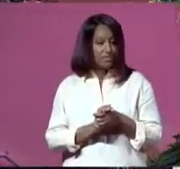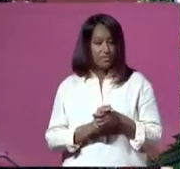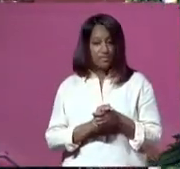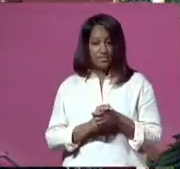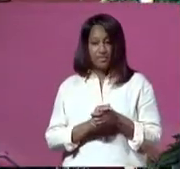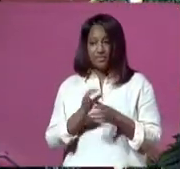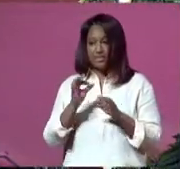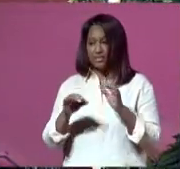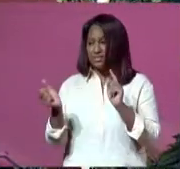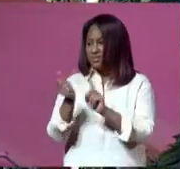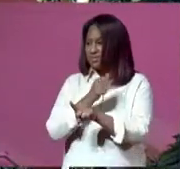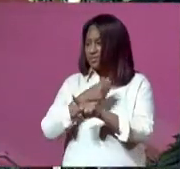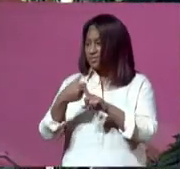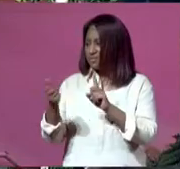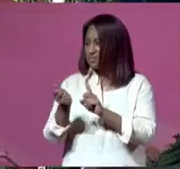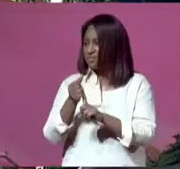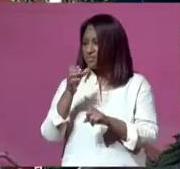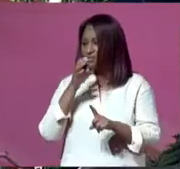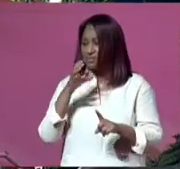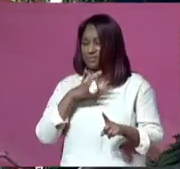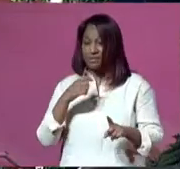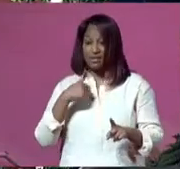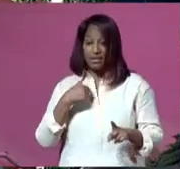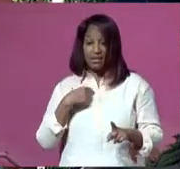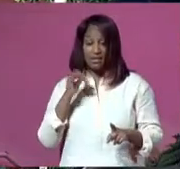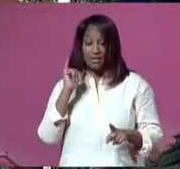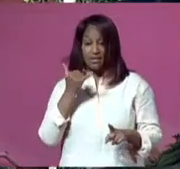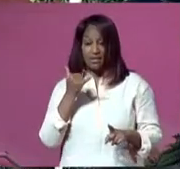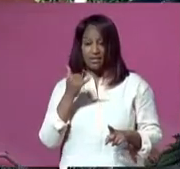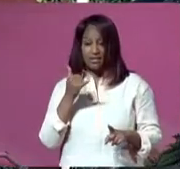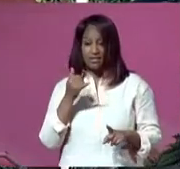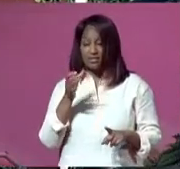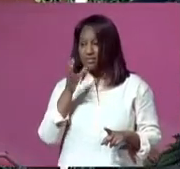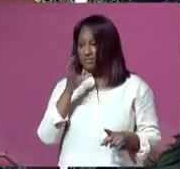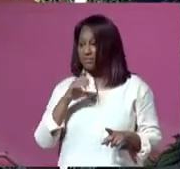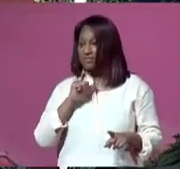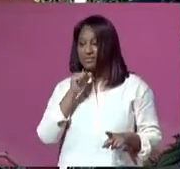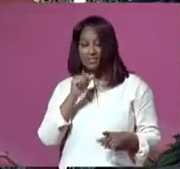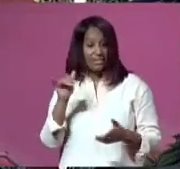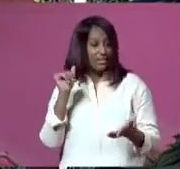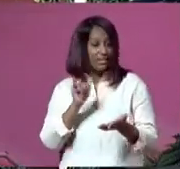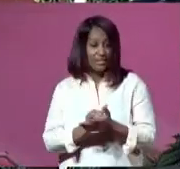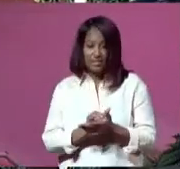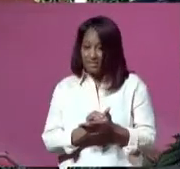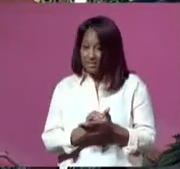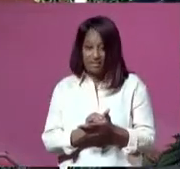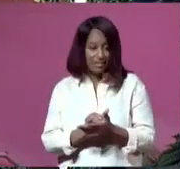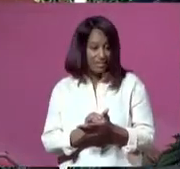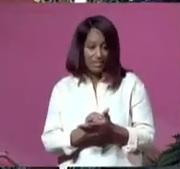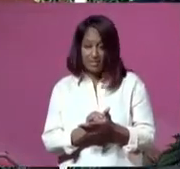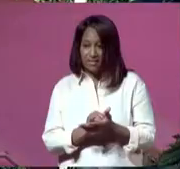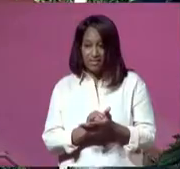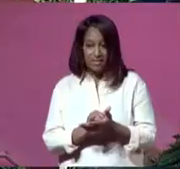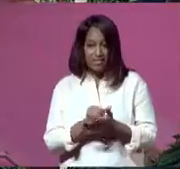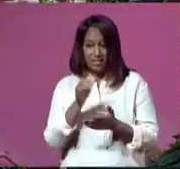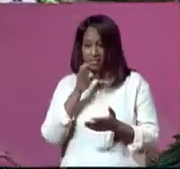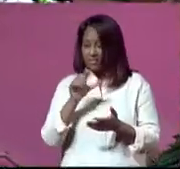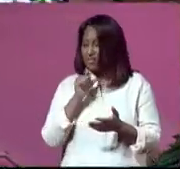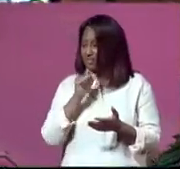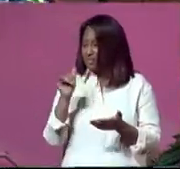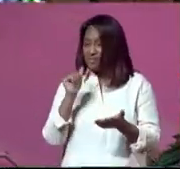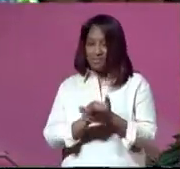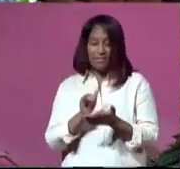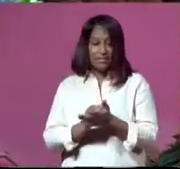No, she's none of that. She's none of that. None of it.